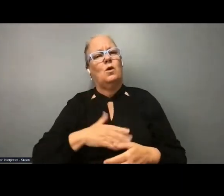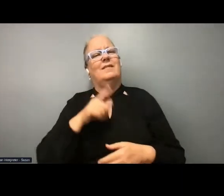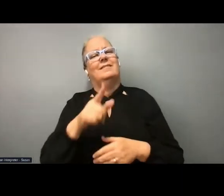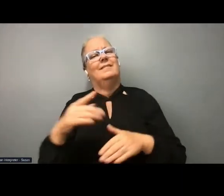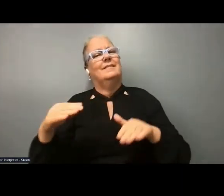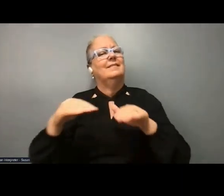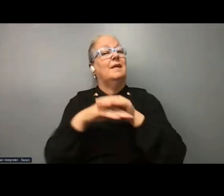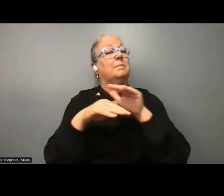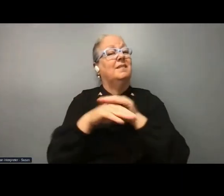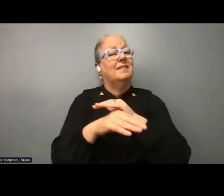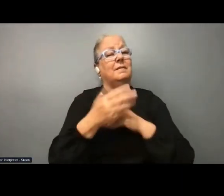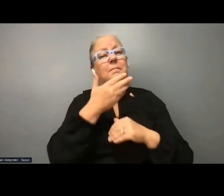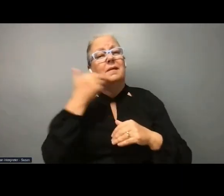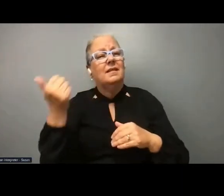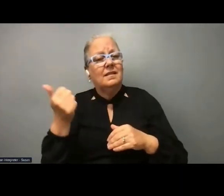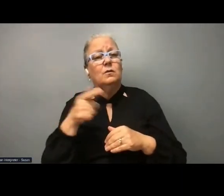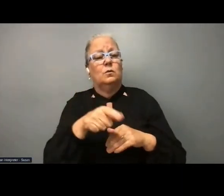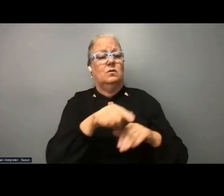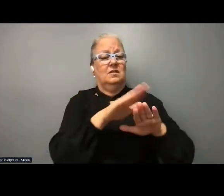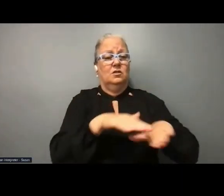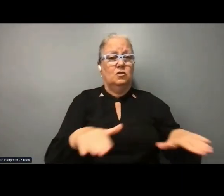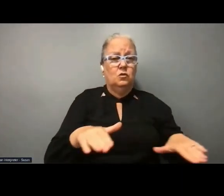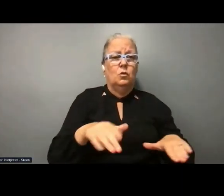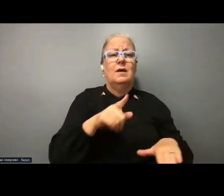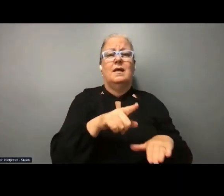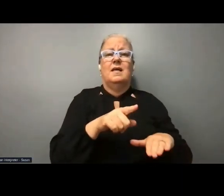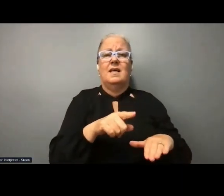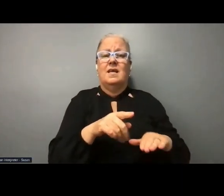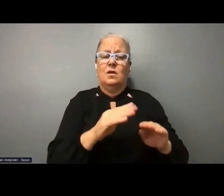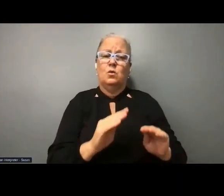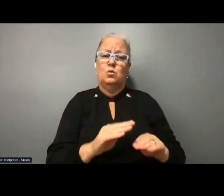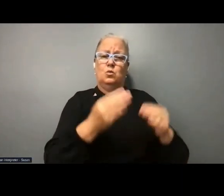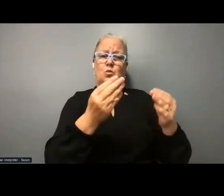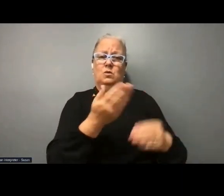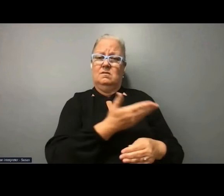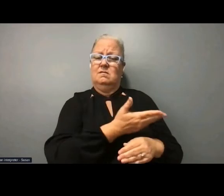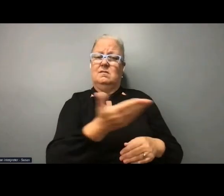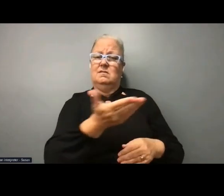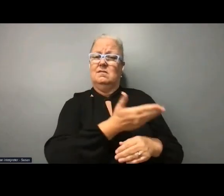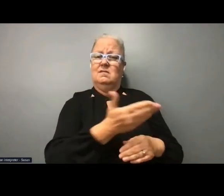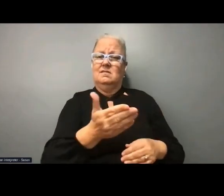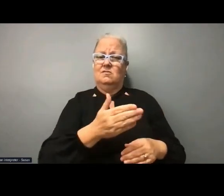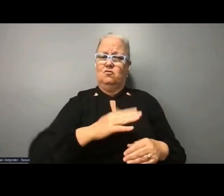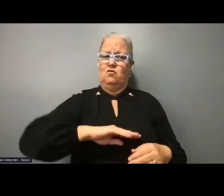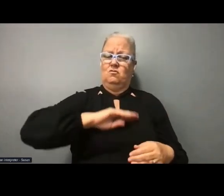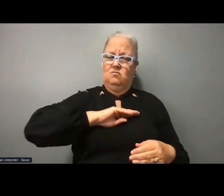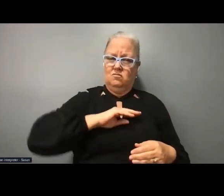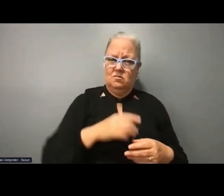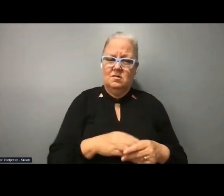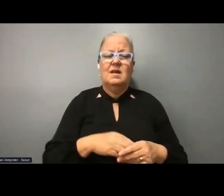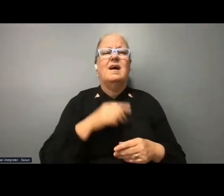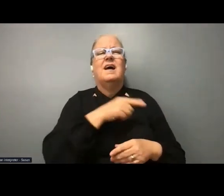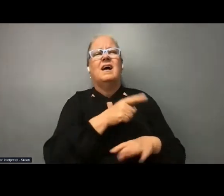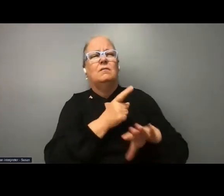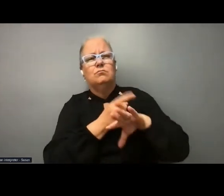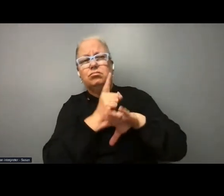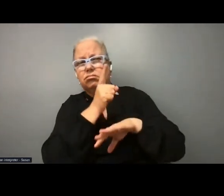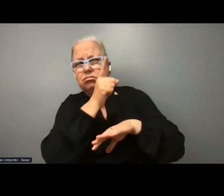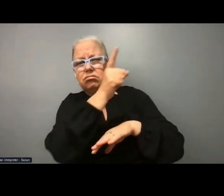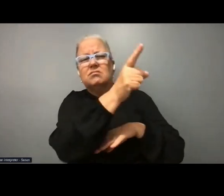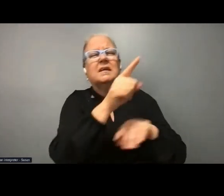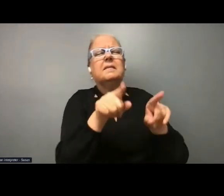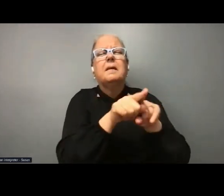with children of younger ages, country then right, children living in remote areas, and that's living